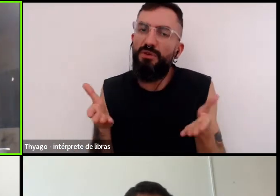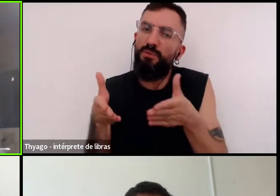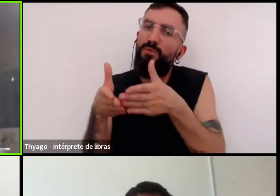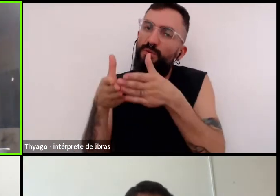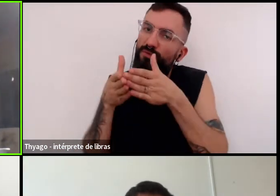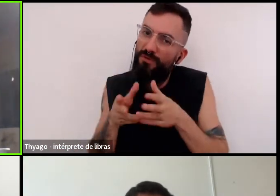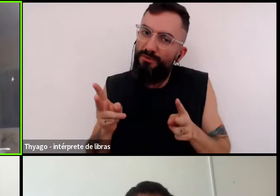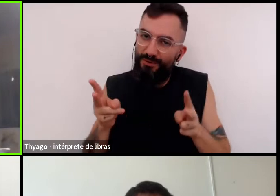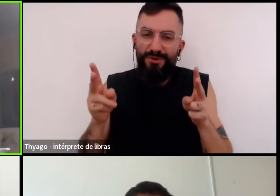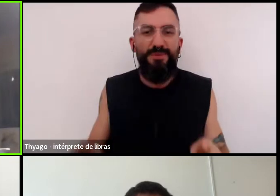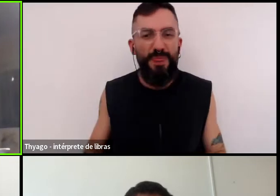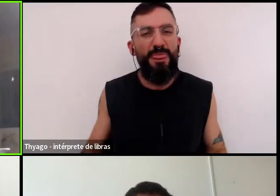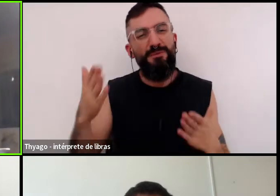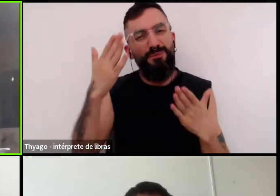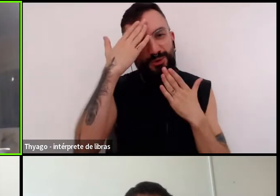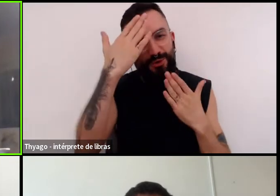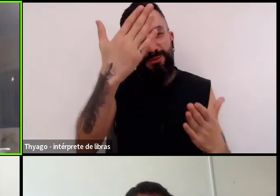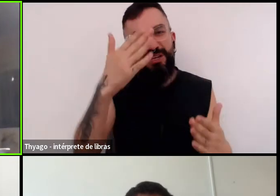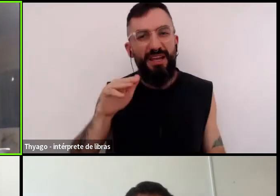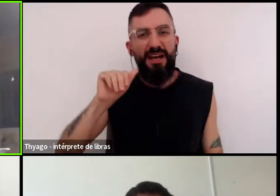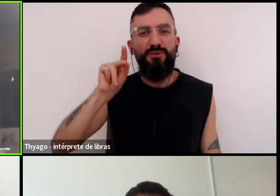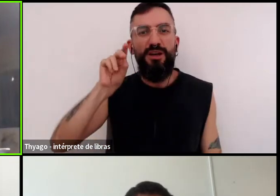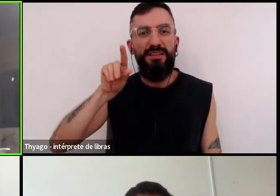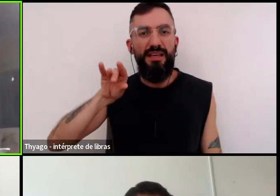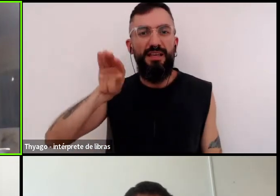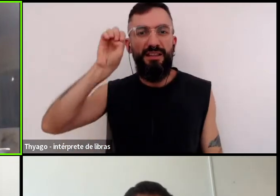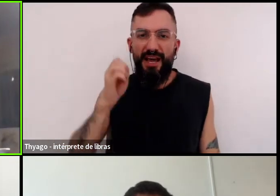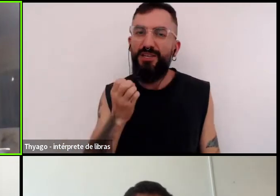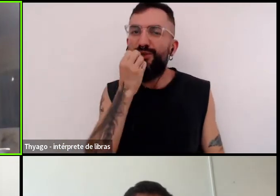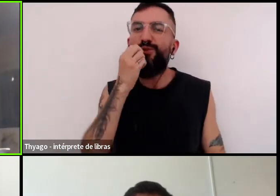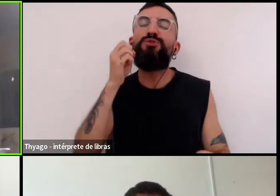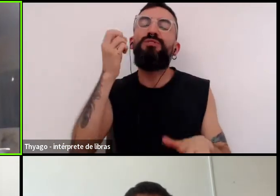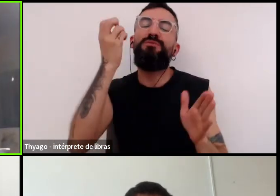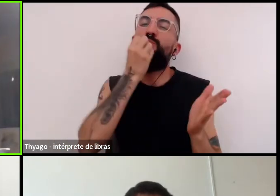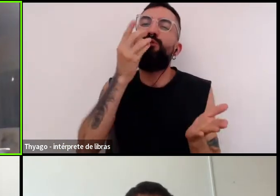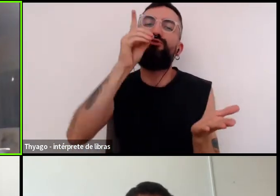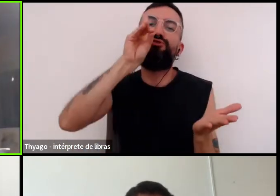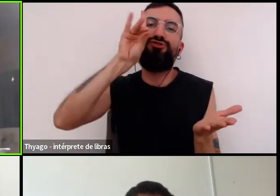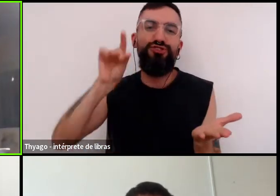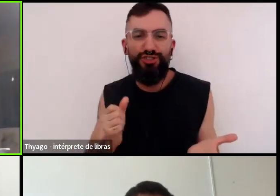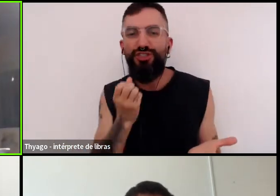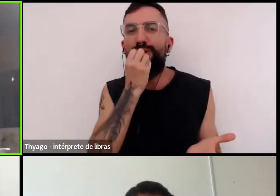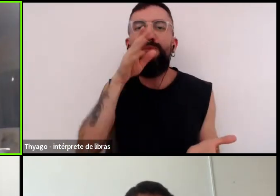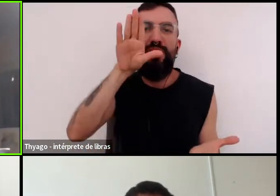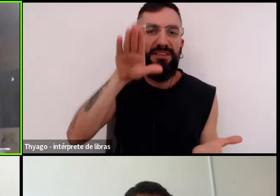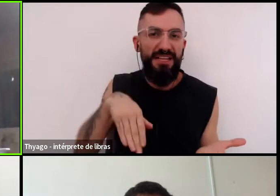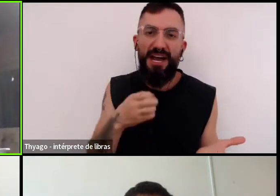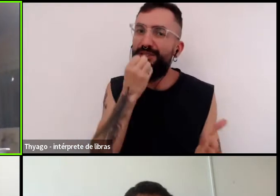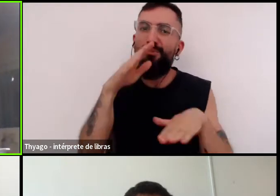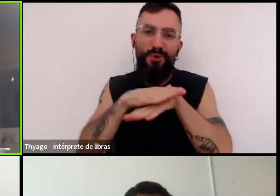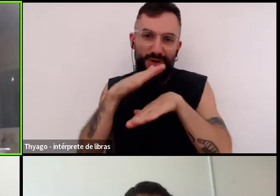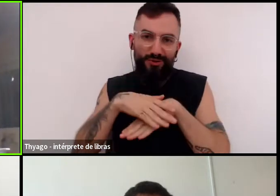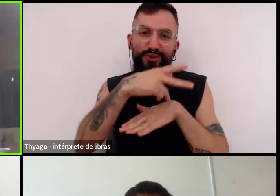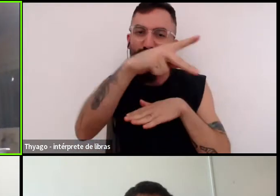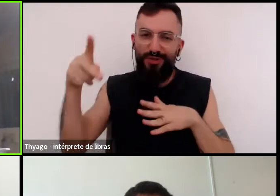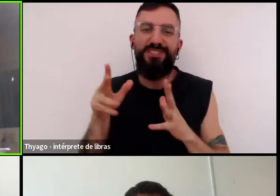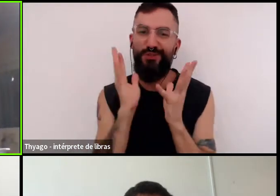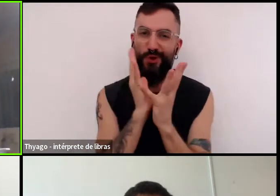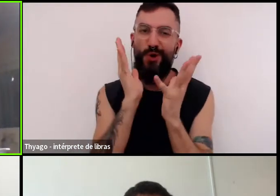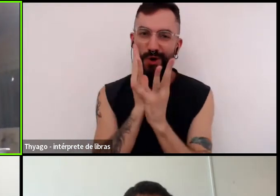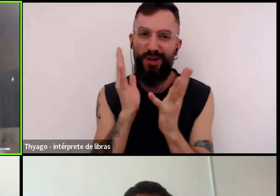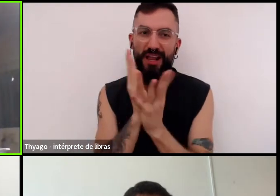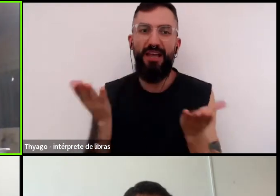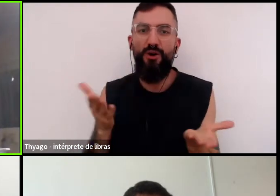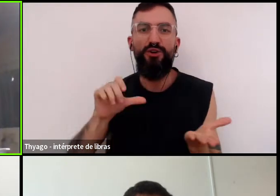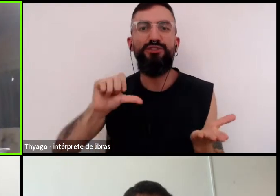Thank you so much, Adelaide. Good morning, good afternoon, or good evening, dear colleagues. This is the first